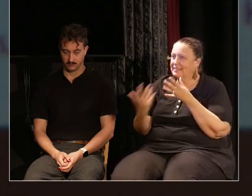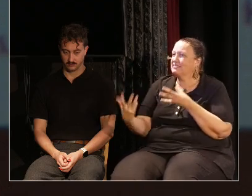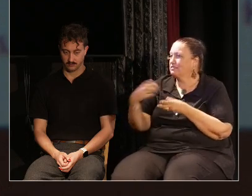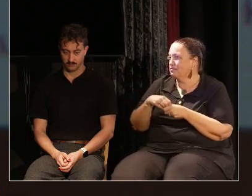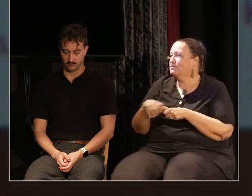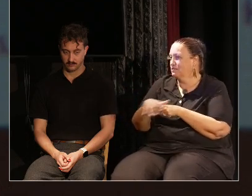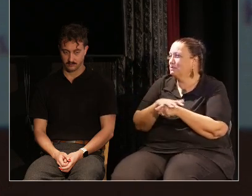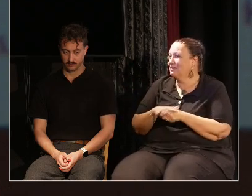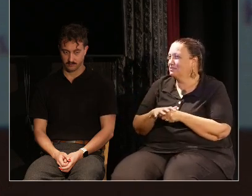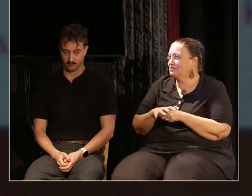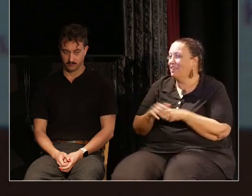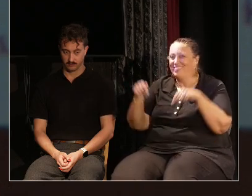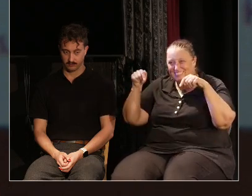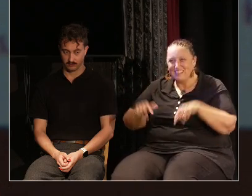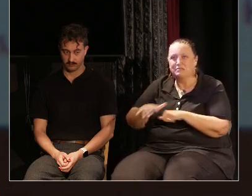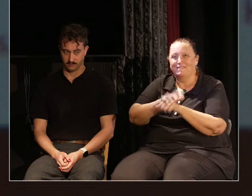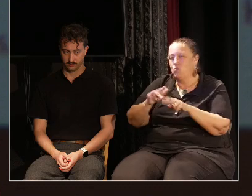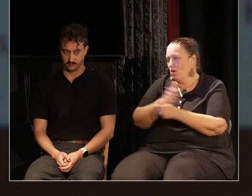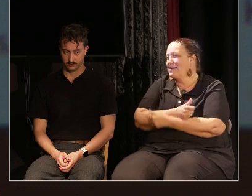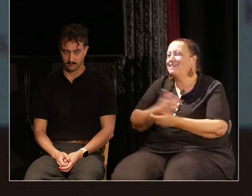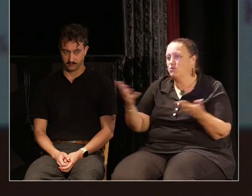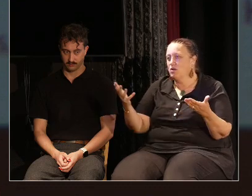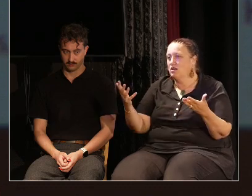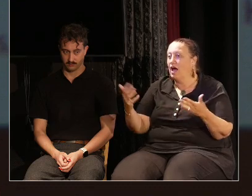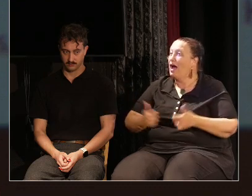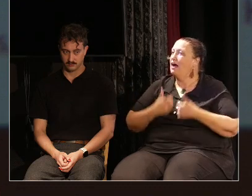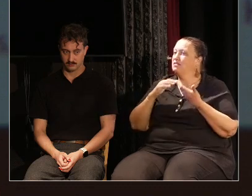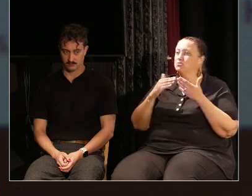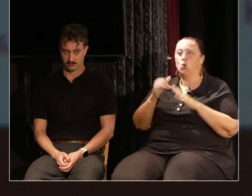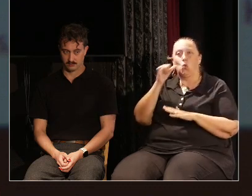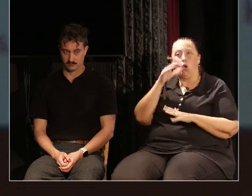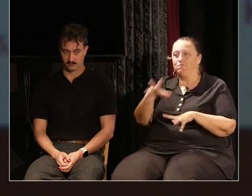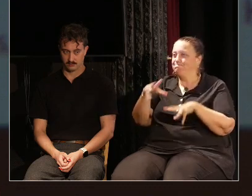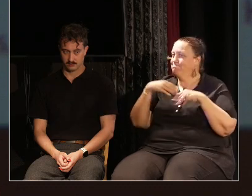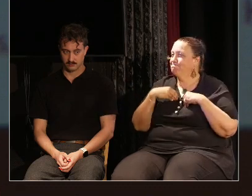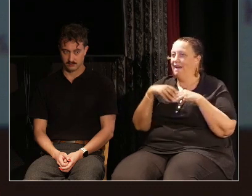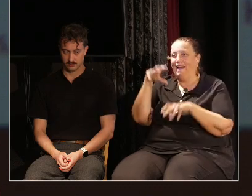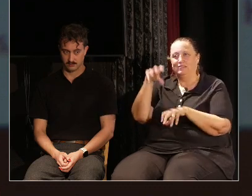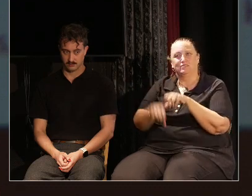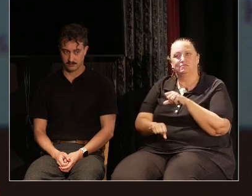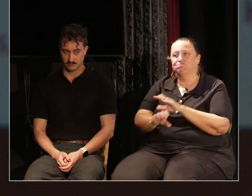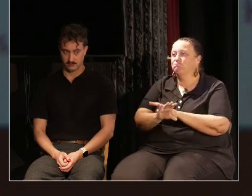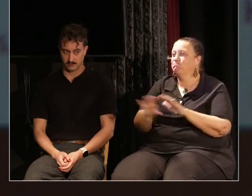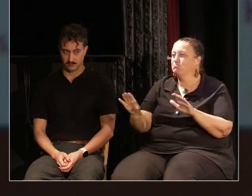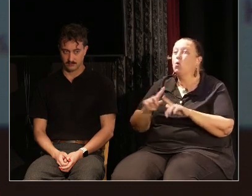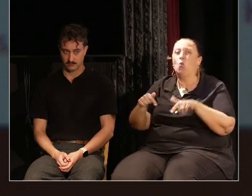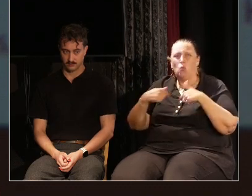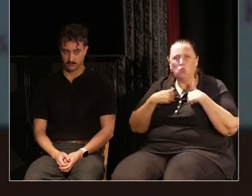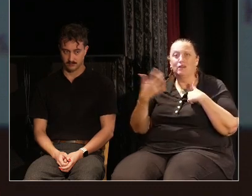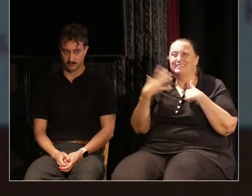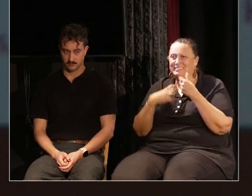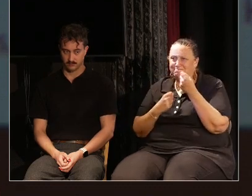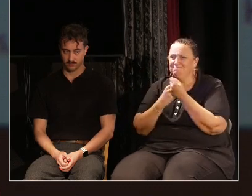somewhere for everyone, and that our community does not stand for hate. So that's part of it. There is work for all of us to do in